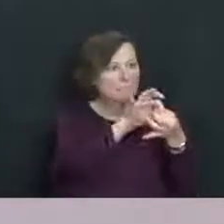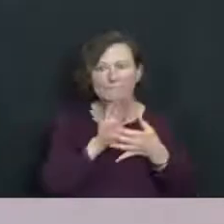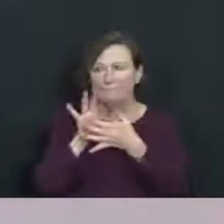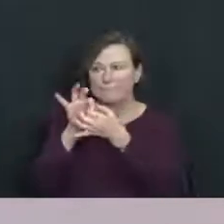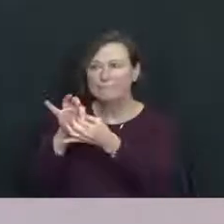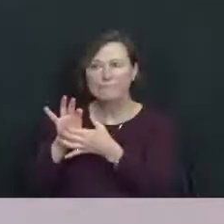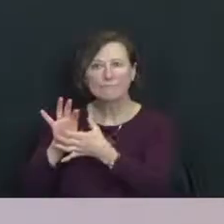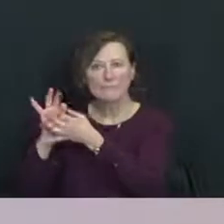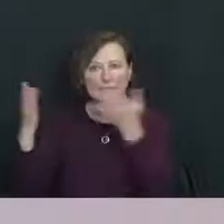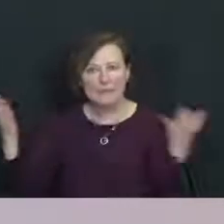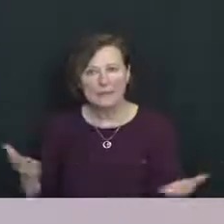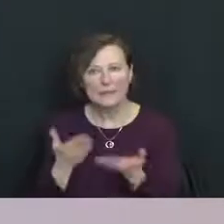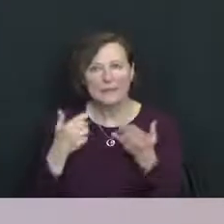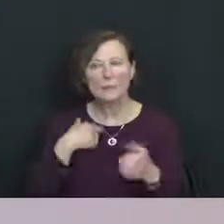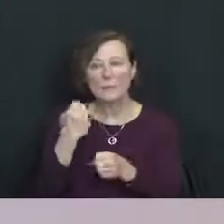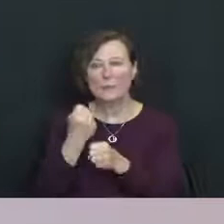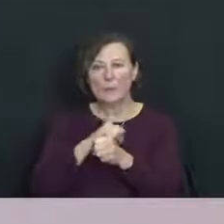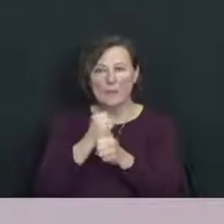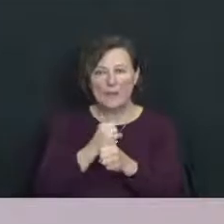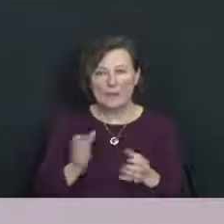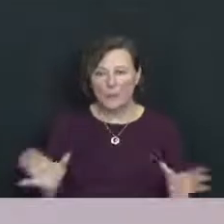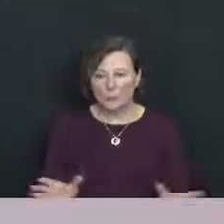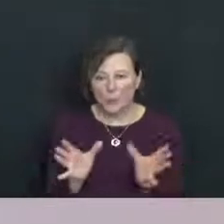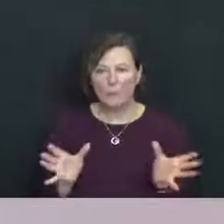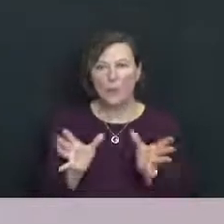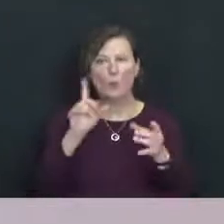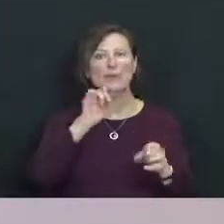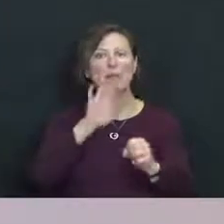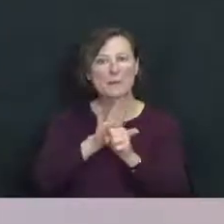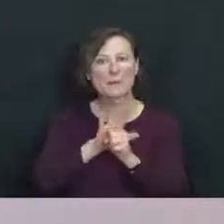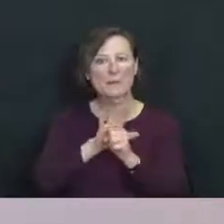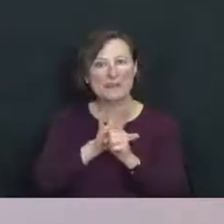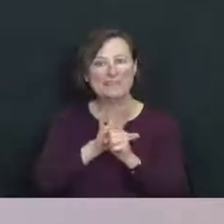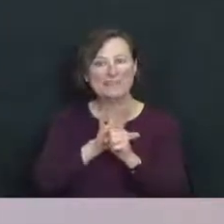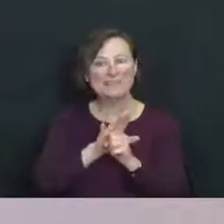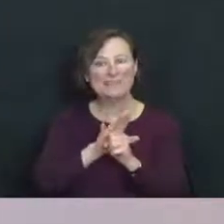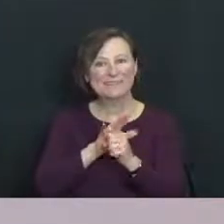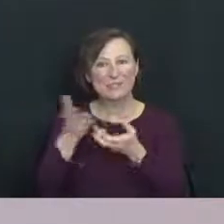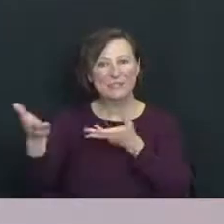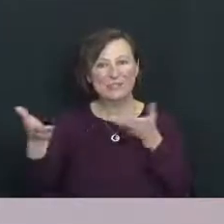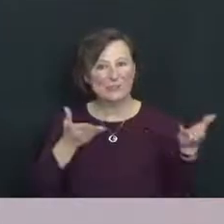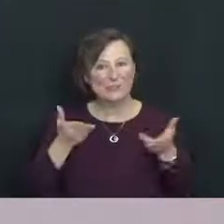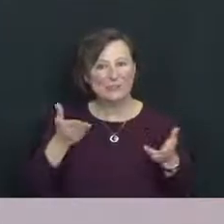Here we make and promote commitments that serve the common good.